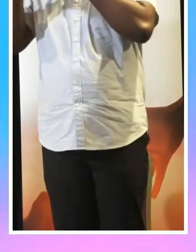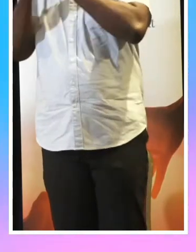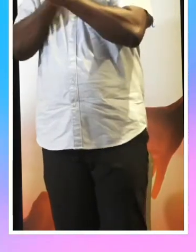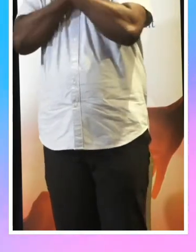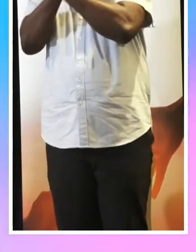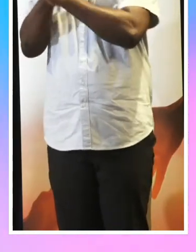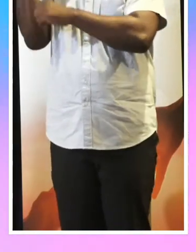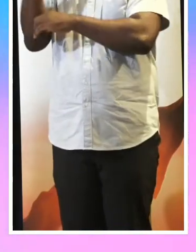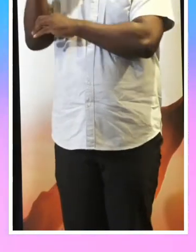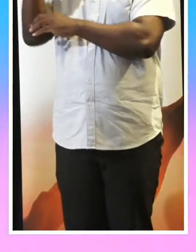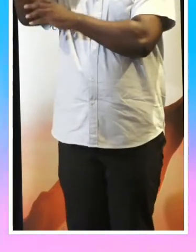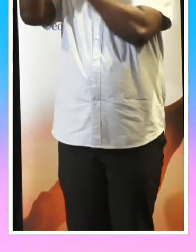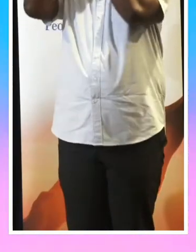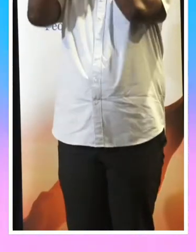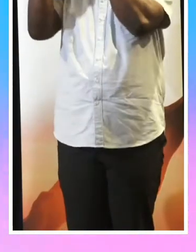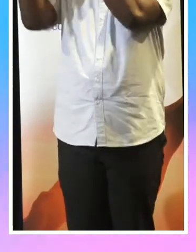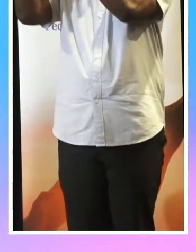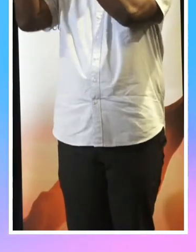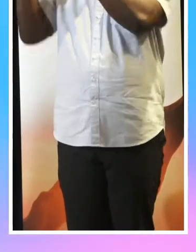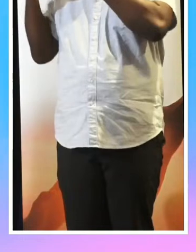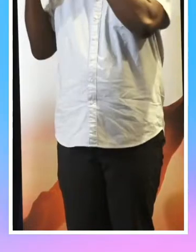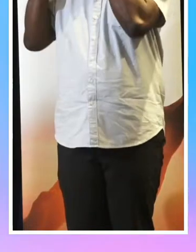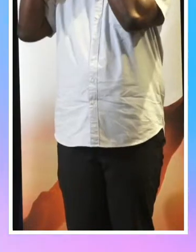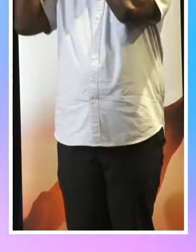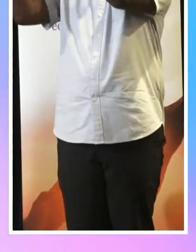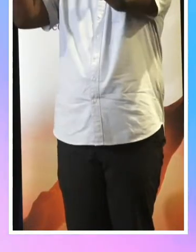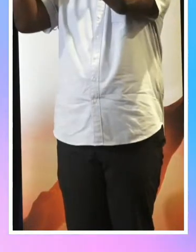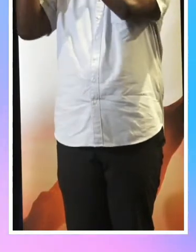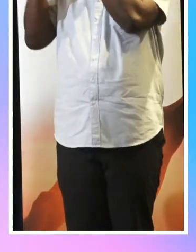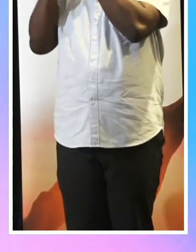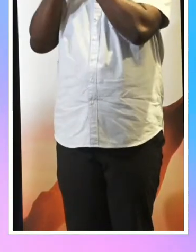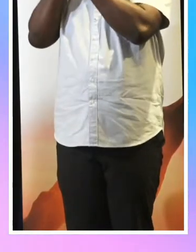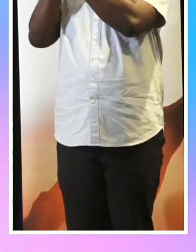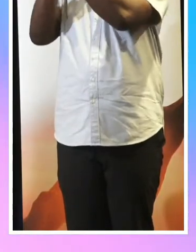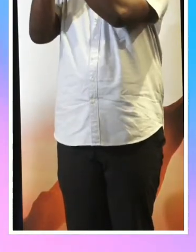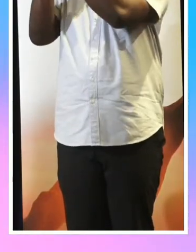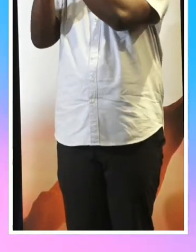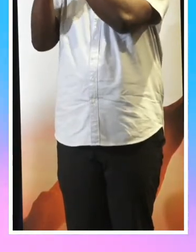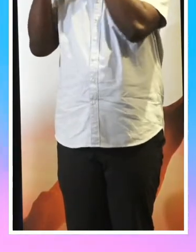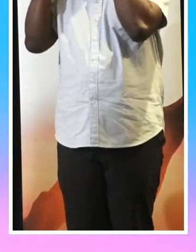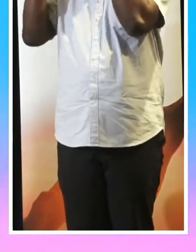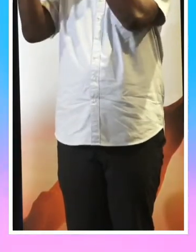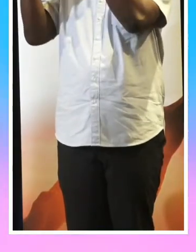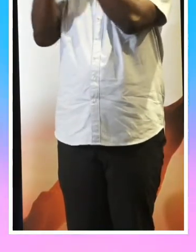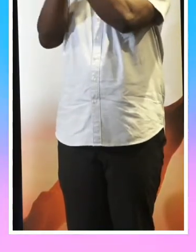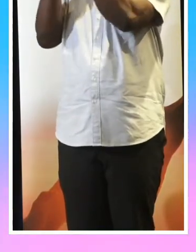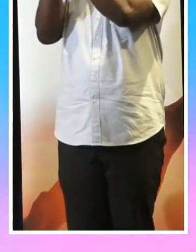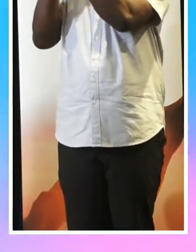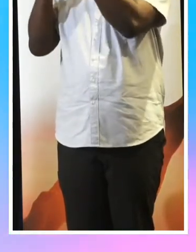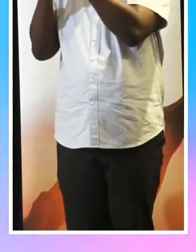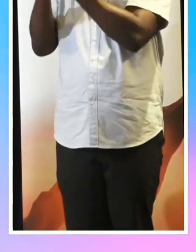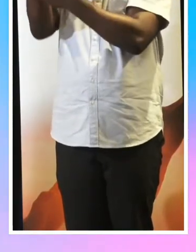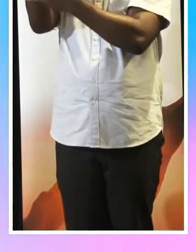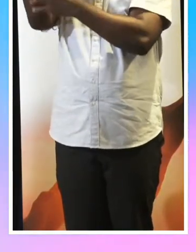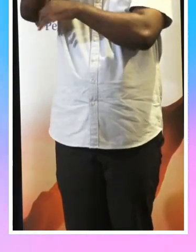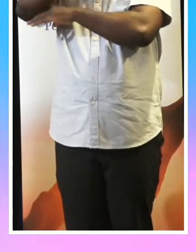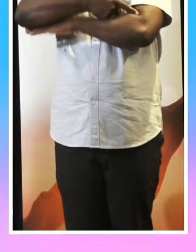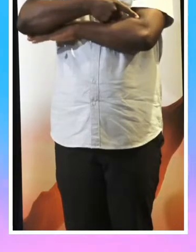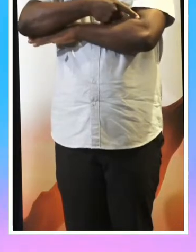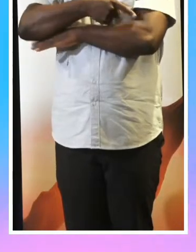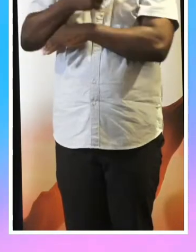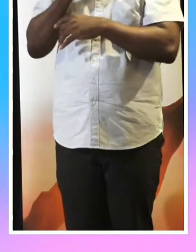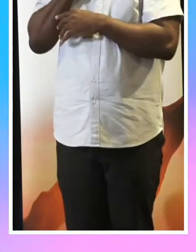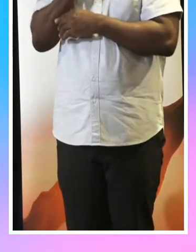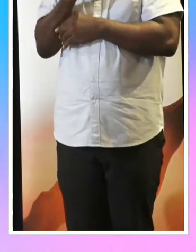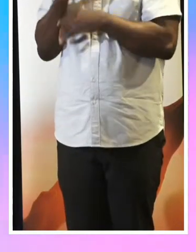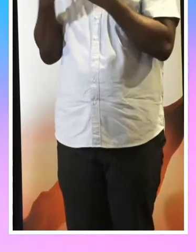we give you thanks and praise, God. Father God, we thank you for bringing us through this day. Father God, for this is a day that you have made. We definitely